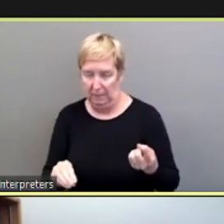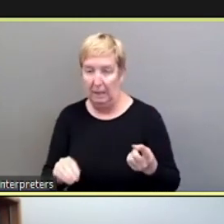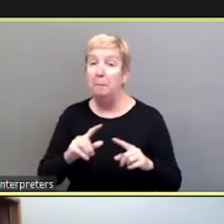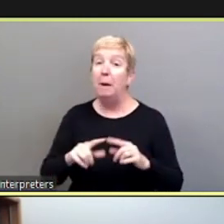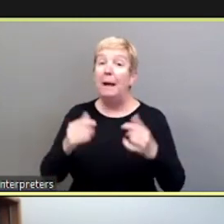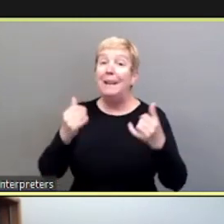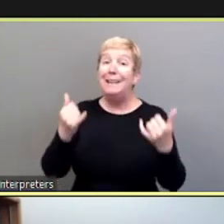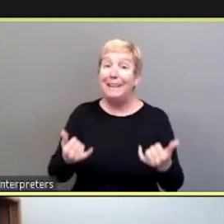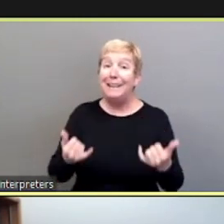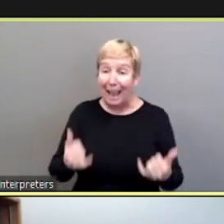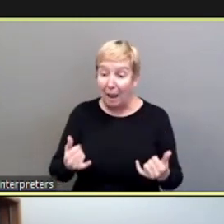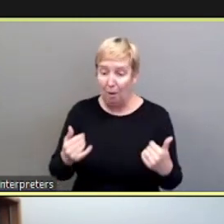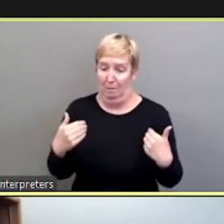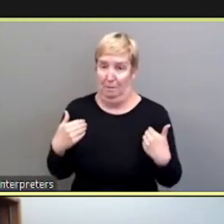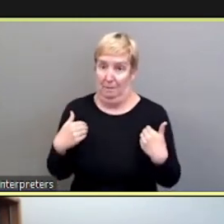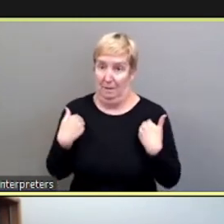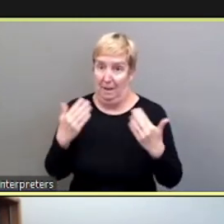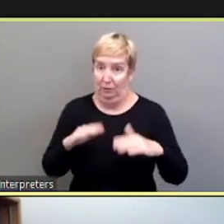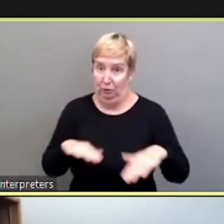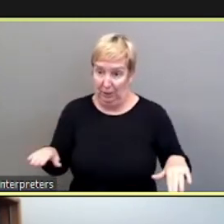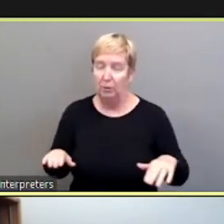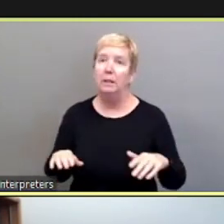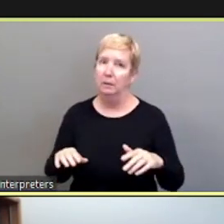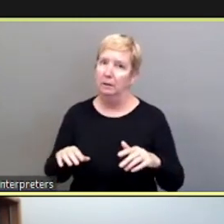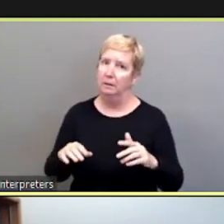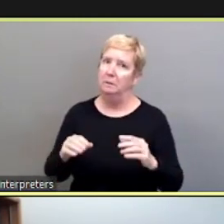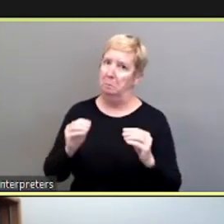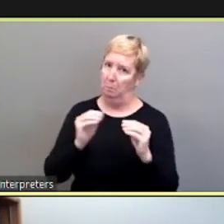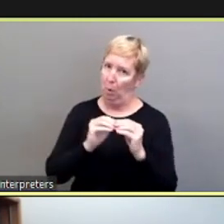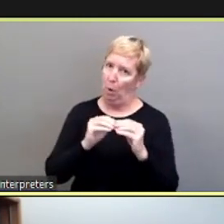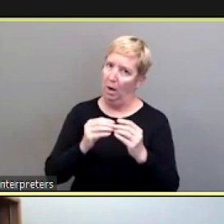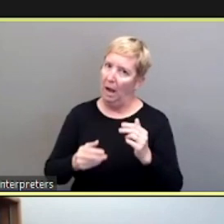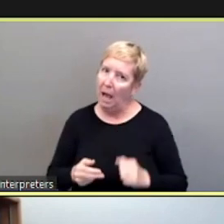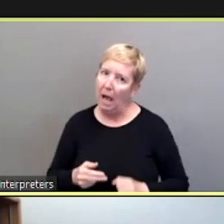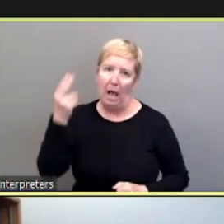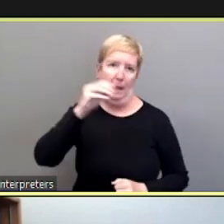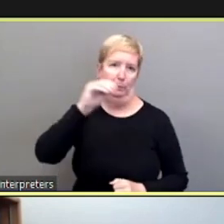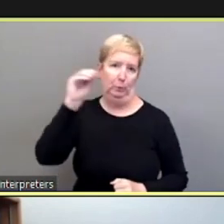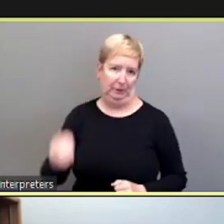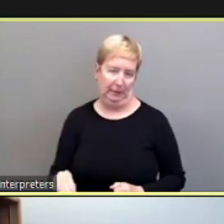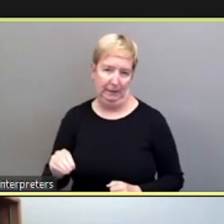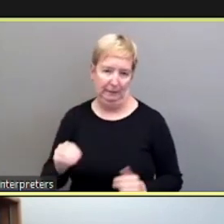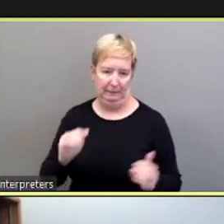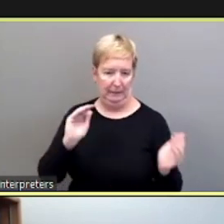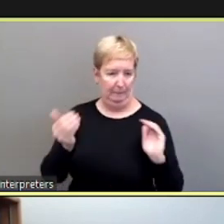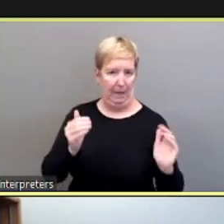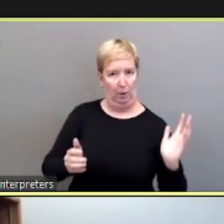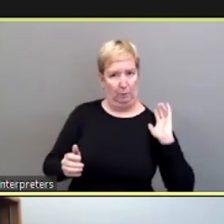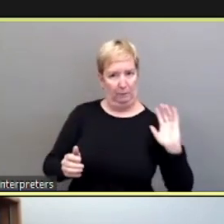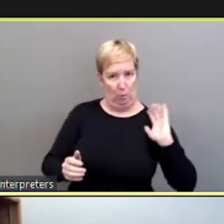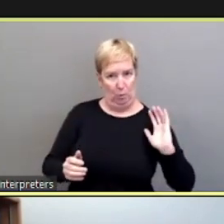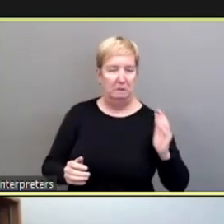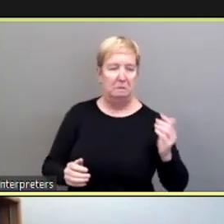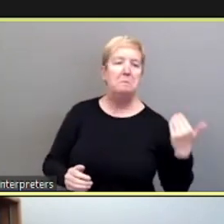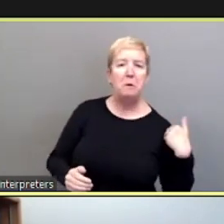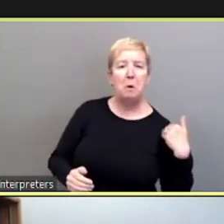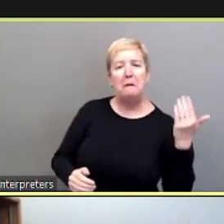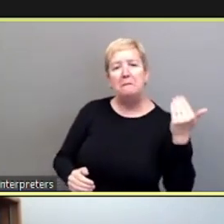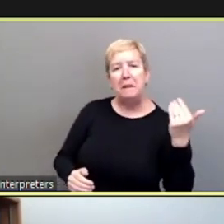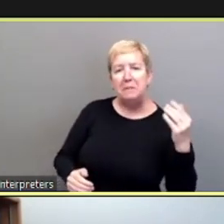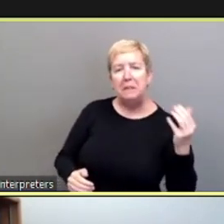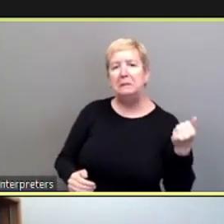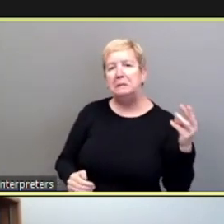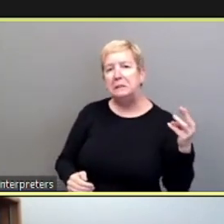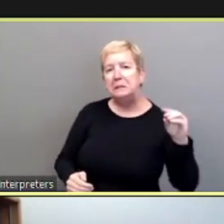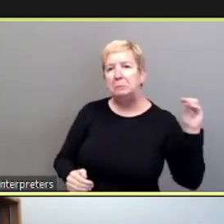the number of pediatric cases is taking up a larger proportion of what we're reporting out. And in fact, over the last 7 days,